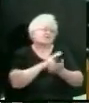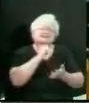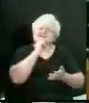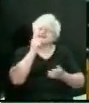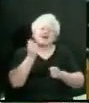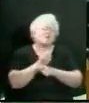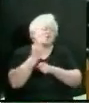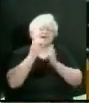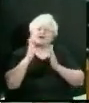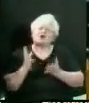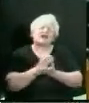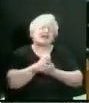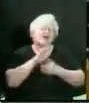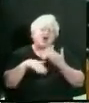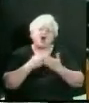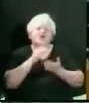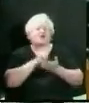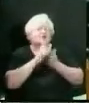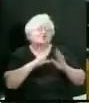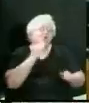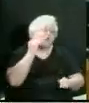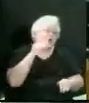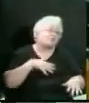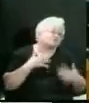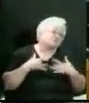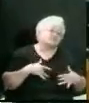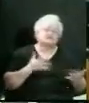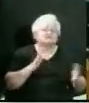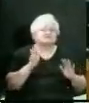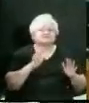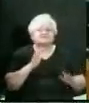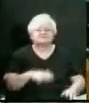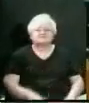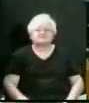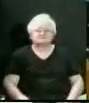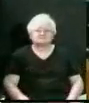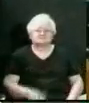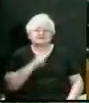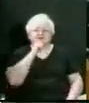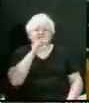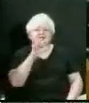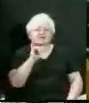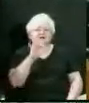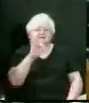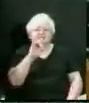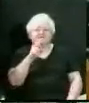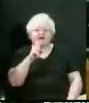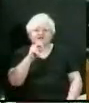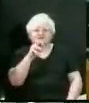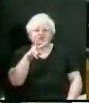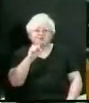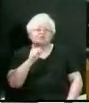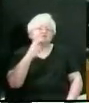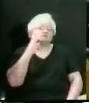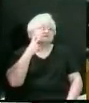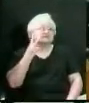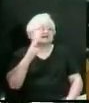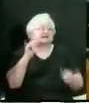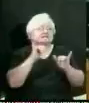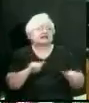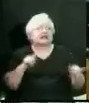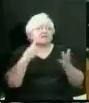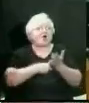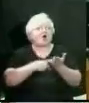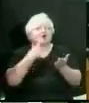winner take all and a loser goes home. I mean, this is like Fox News or something. It's where we see these same arguments over and